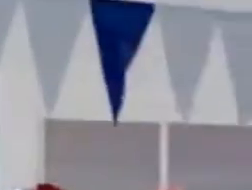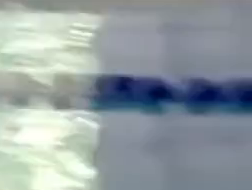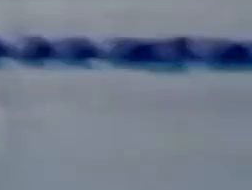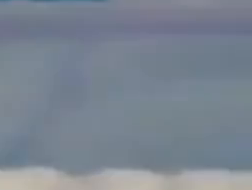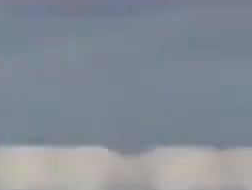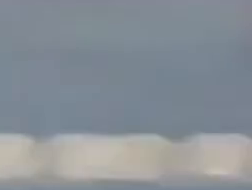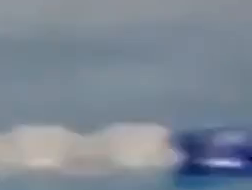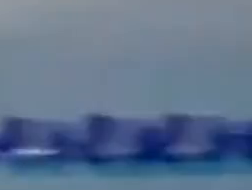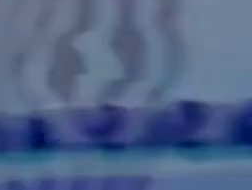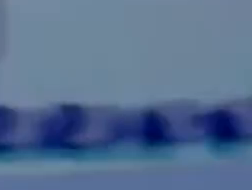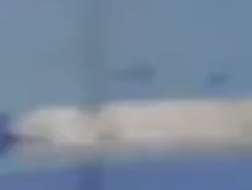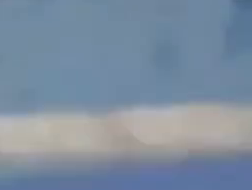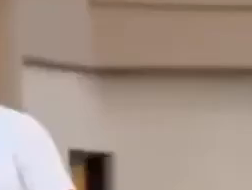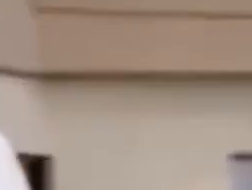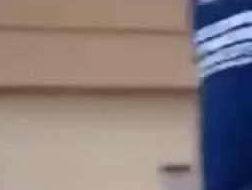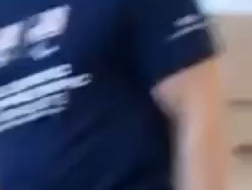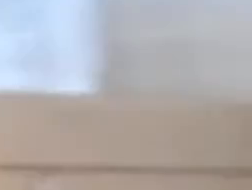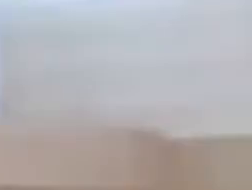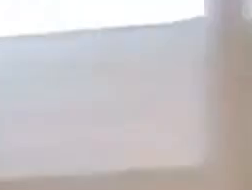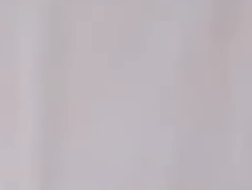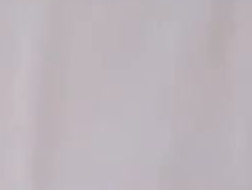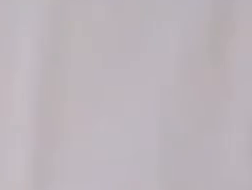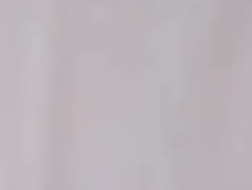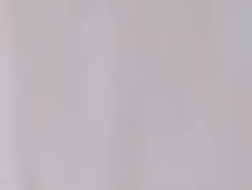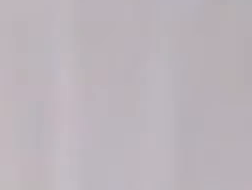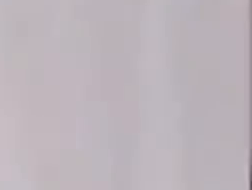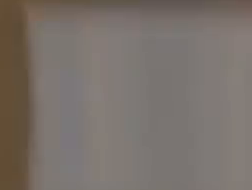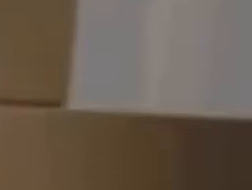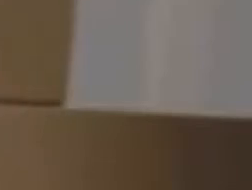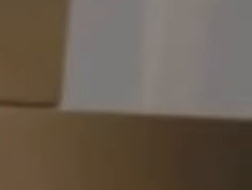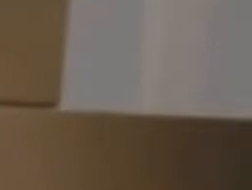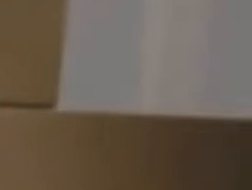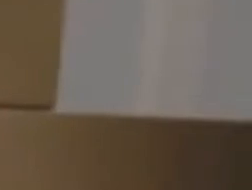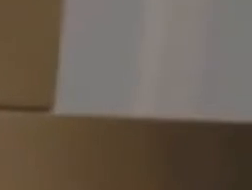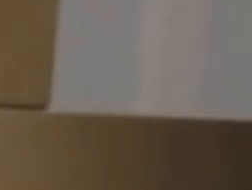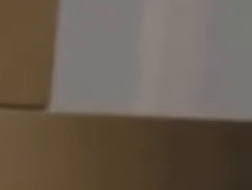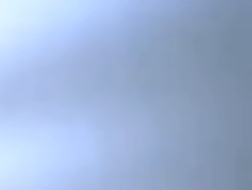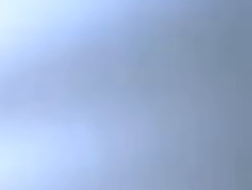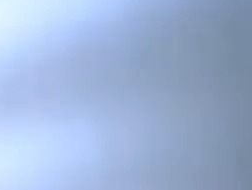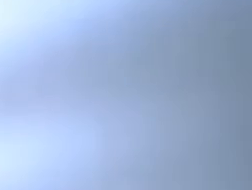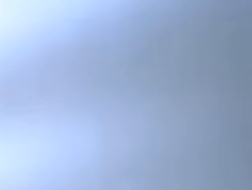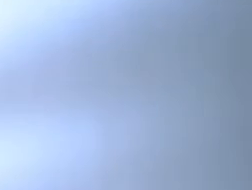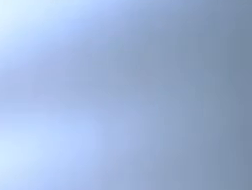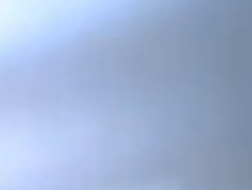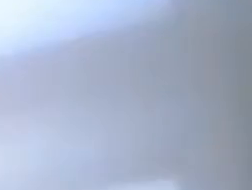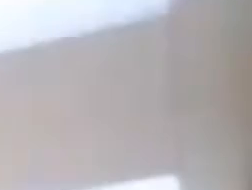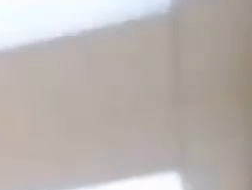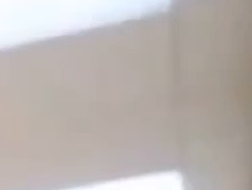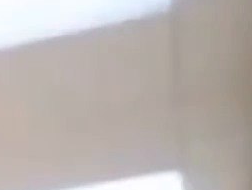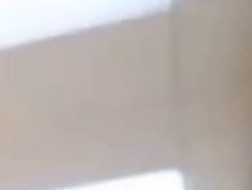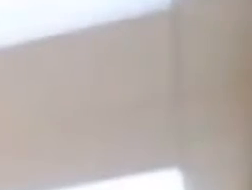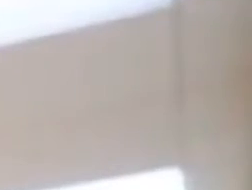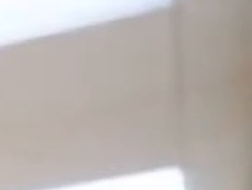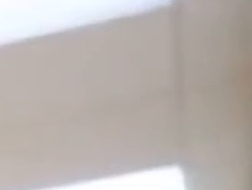that promotes physical activity through fitness, sports, recreation, and advocacy to create the UAB